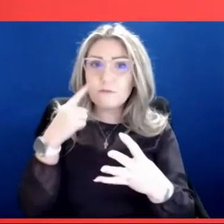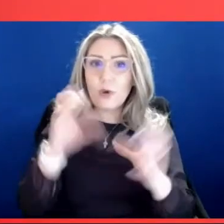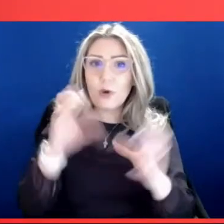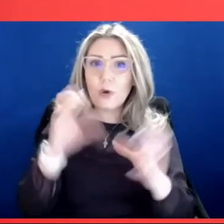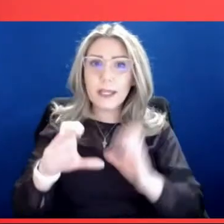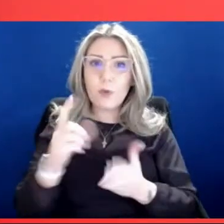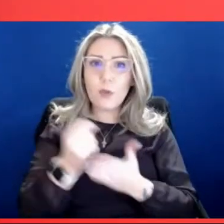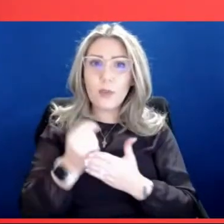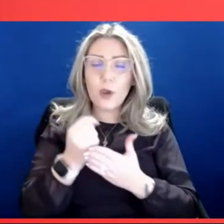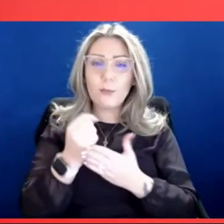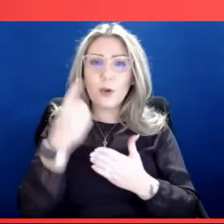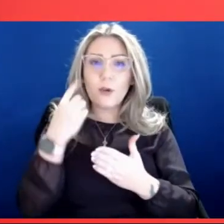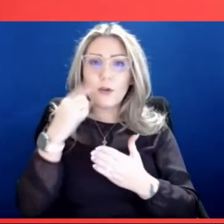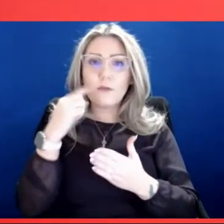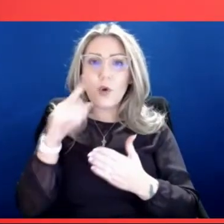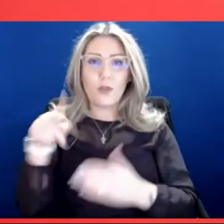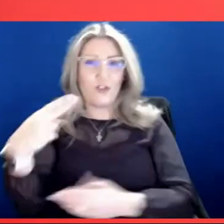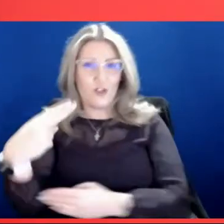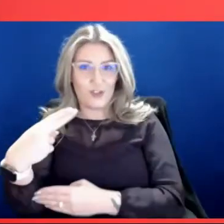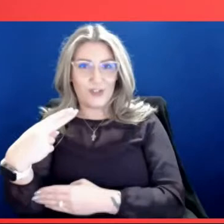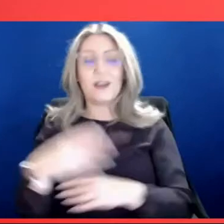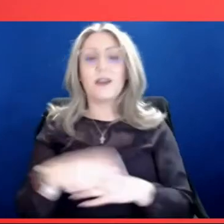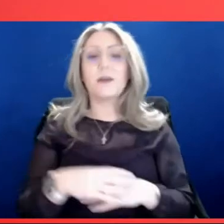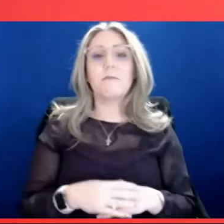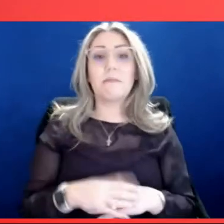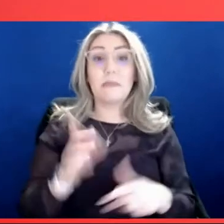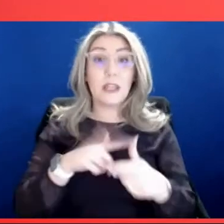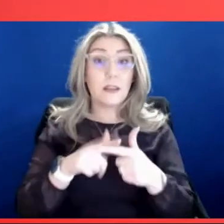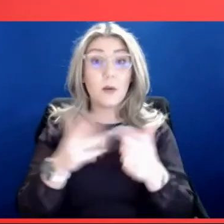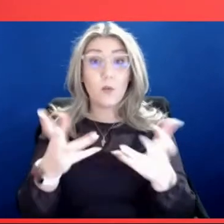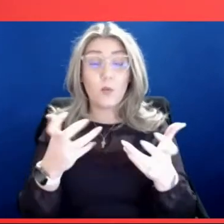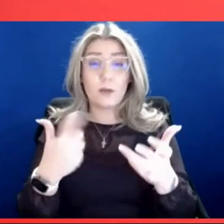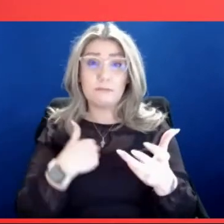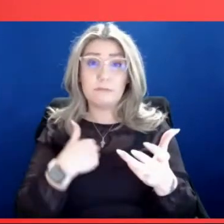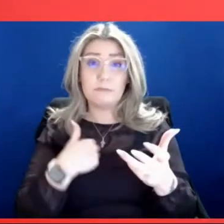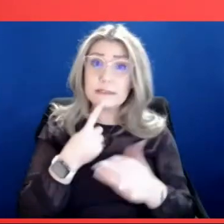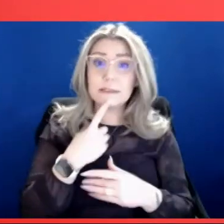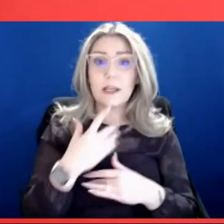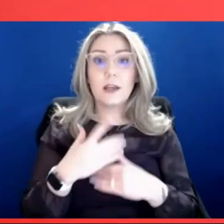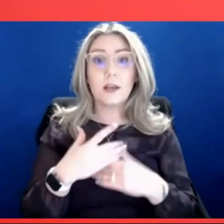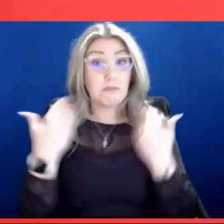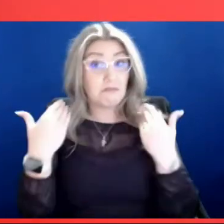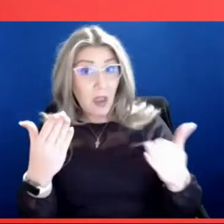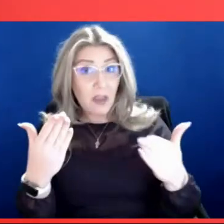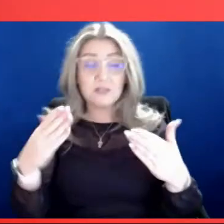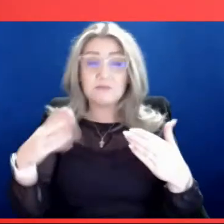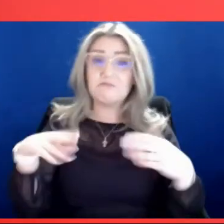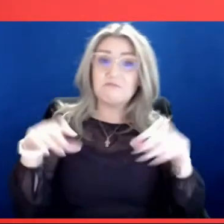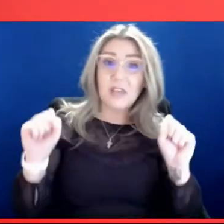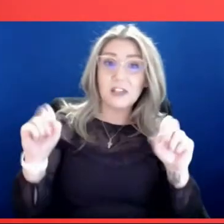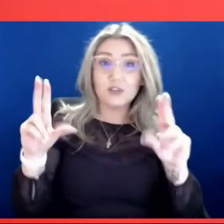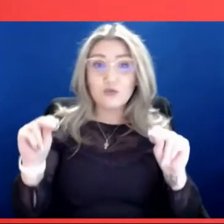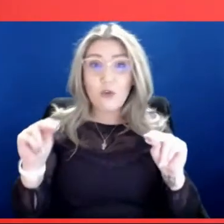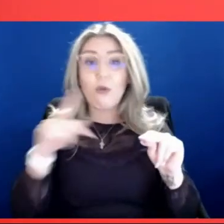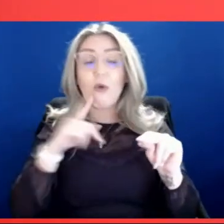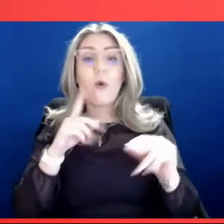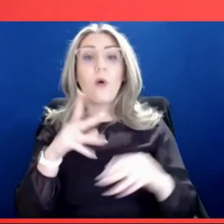on Thursday, and they wanted me to say go or no go. And